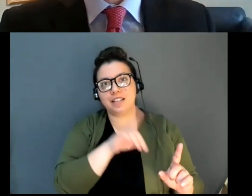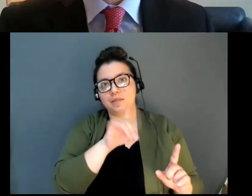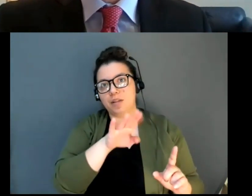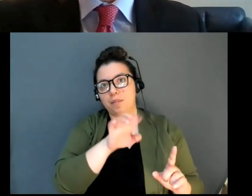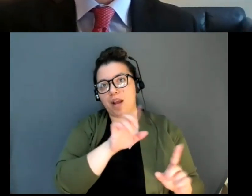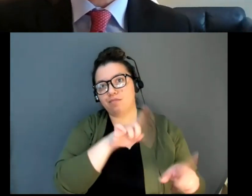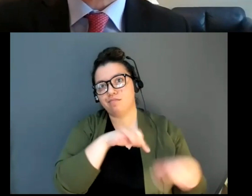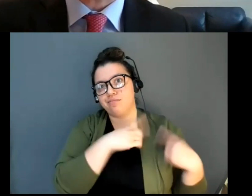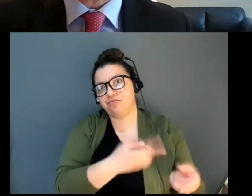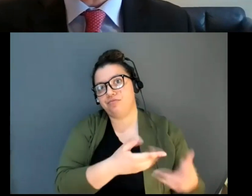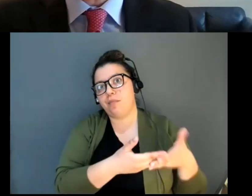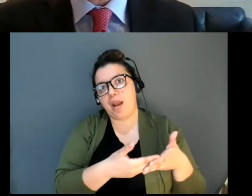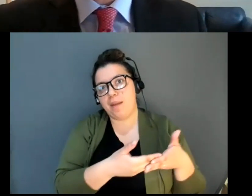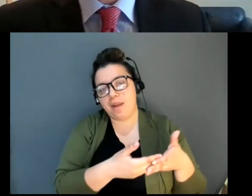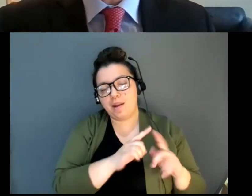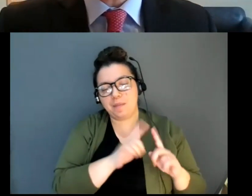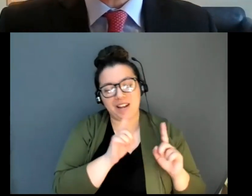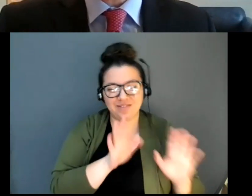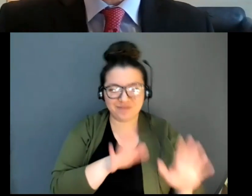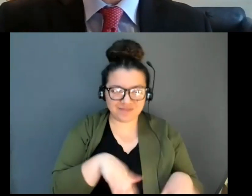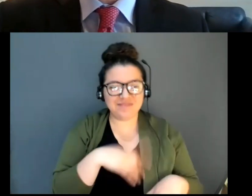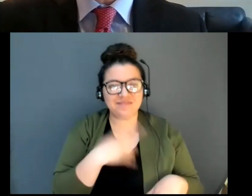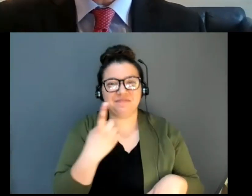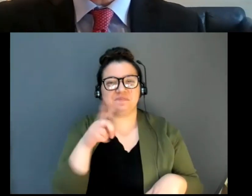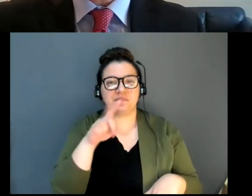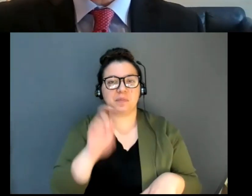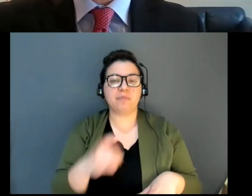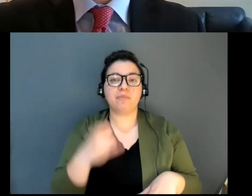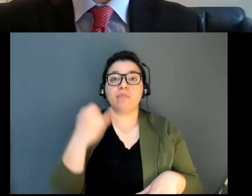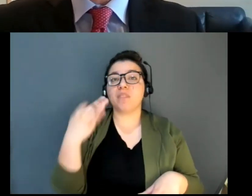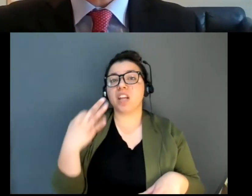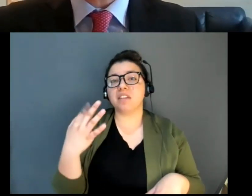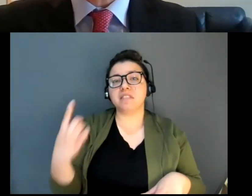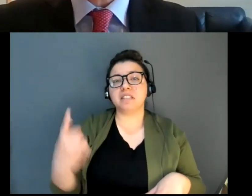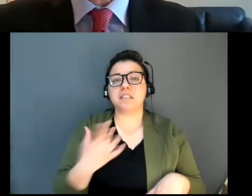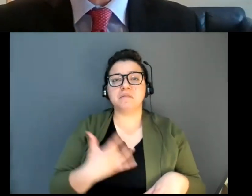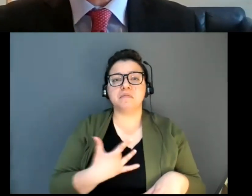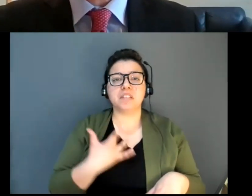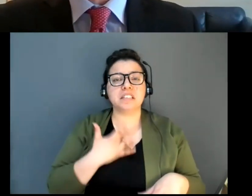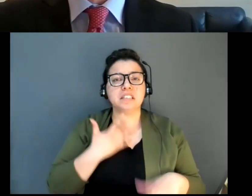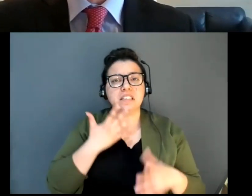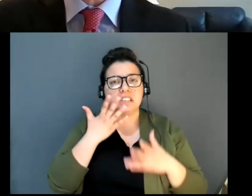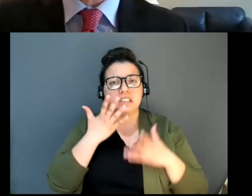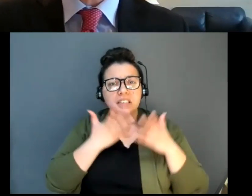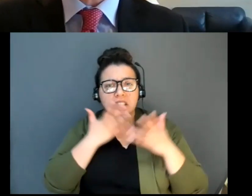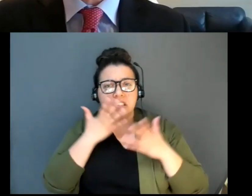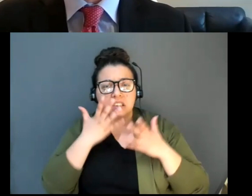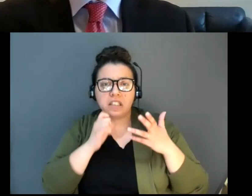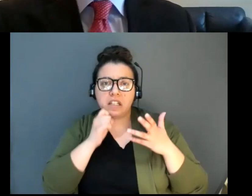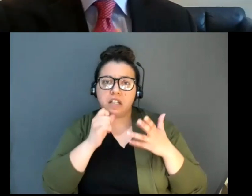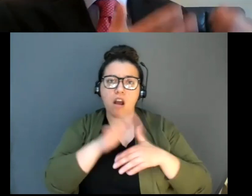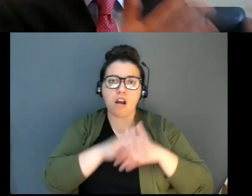an infant. But it says, what if someone is shy or not confident to speak or make